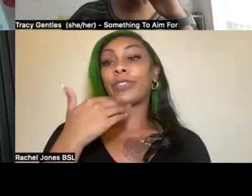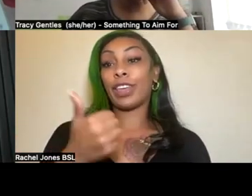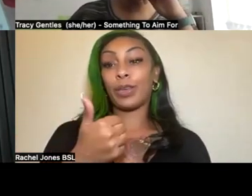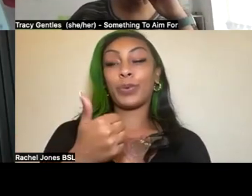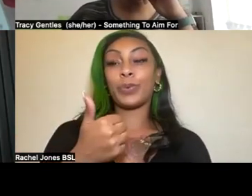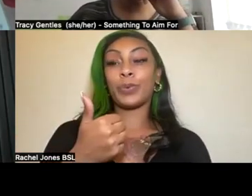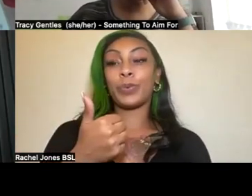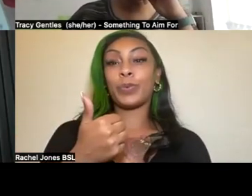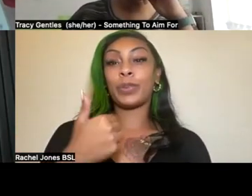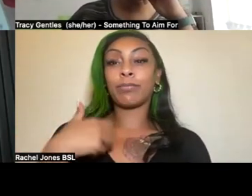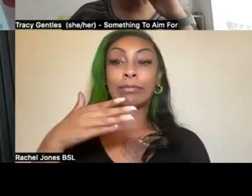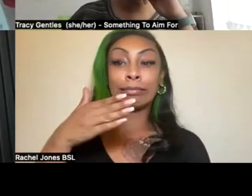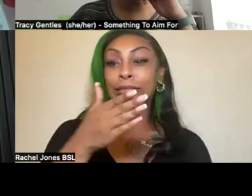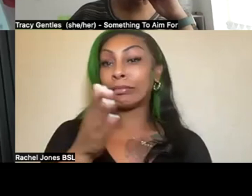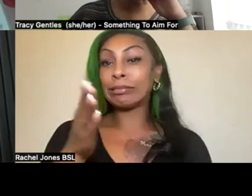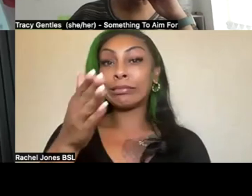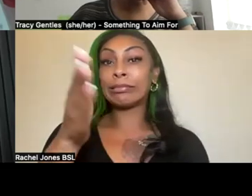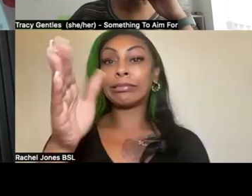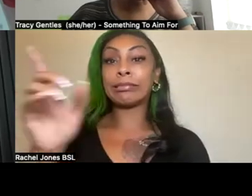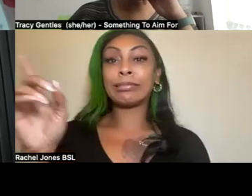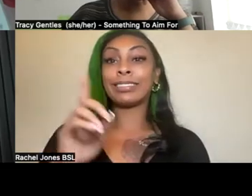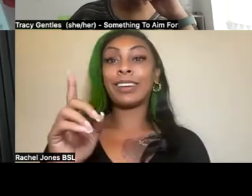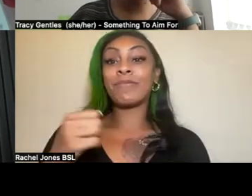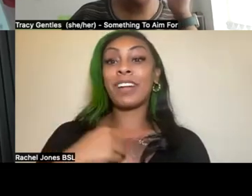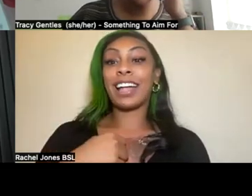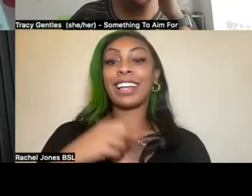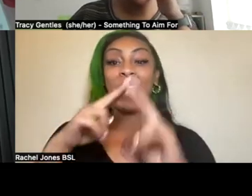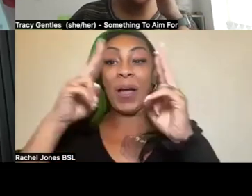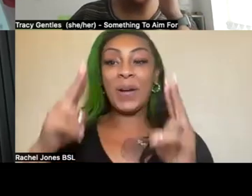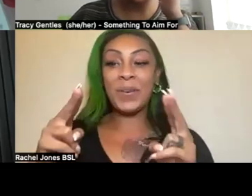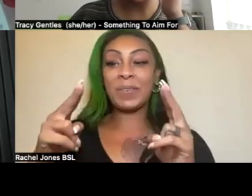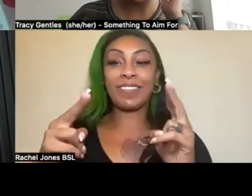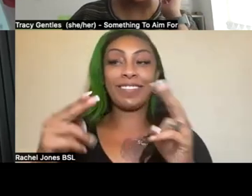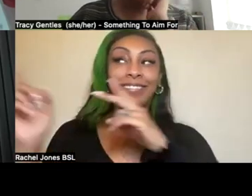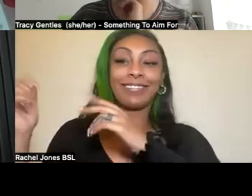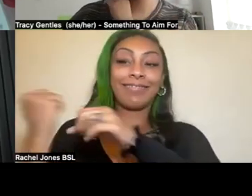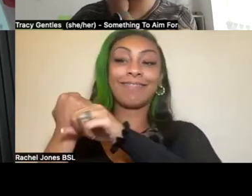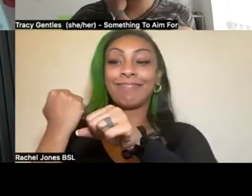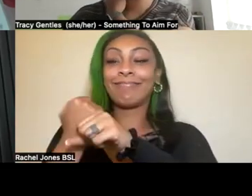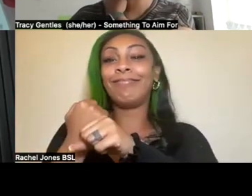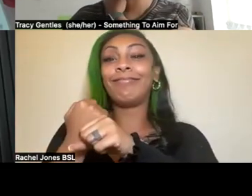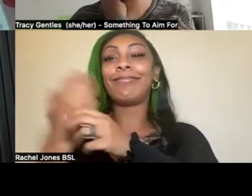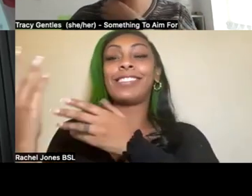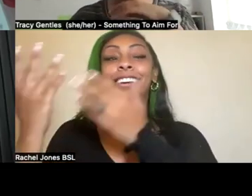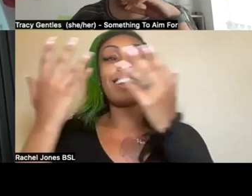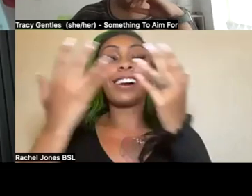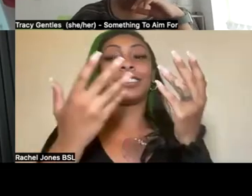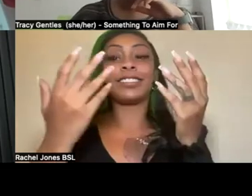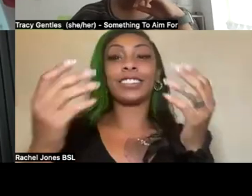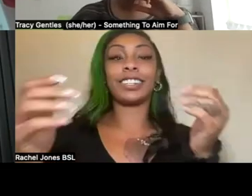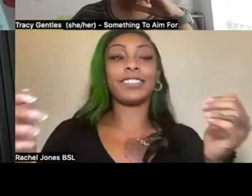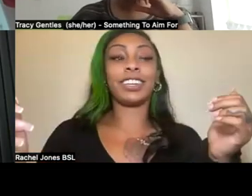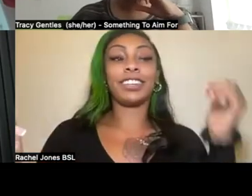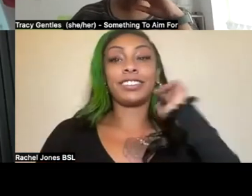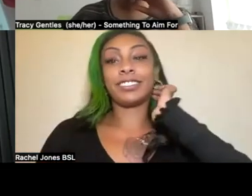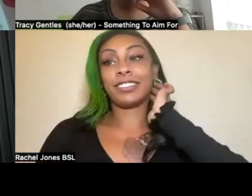I navigated what's going on in my home today. And I'm now going to hand over to Andrew, who's going to